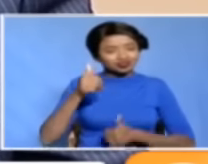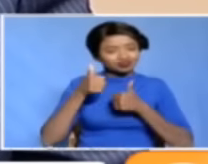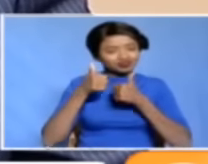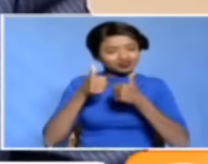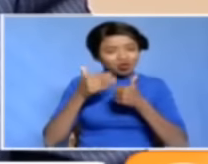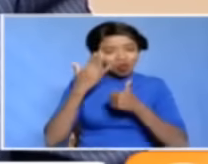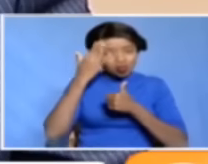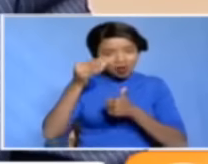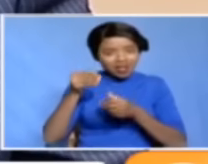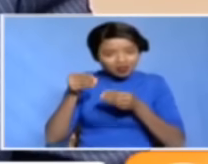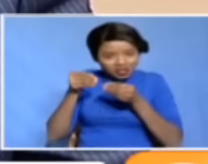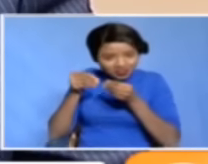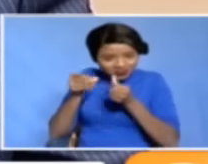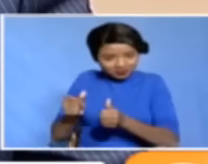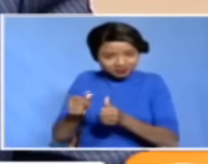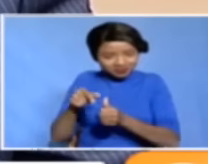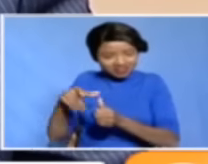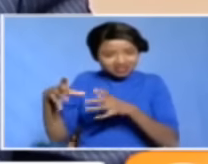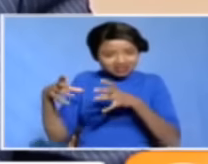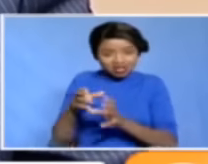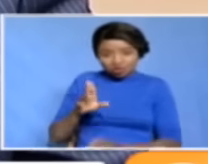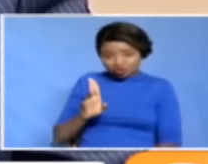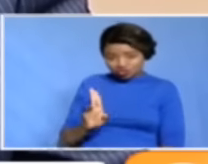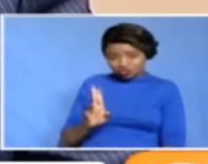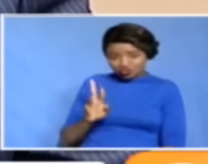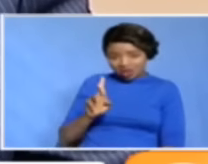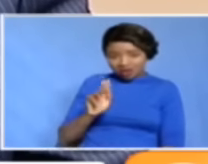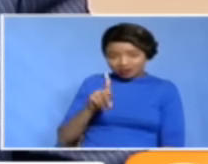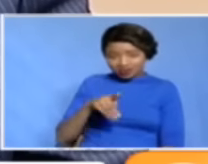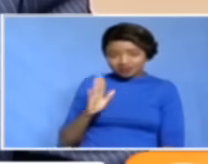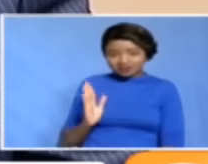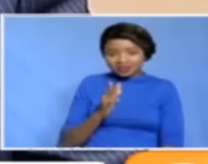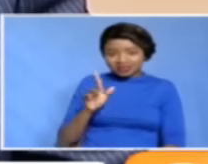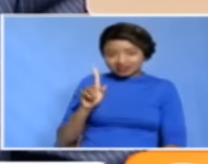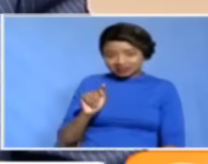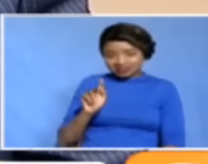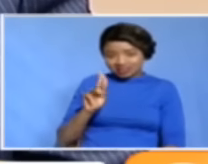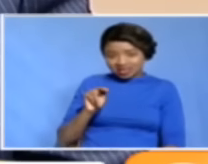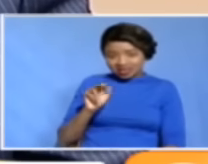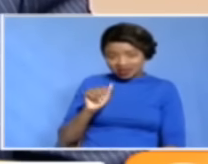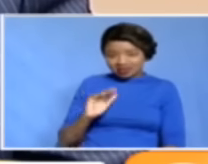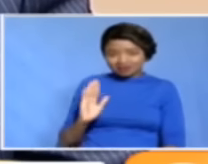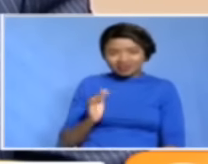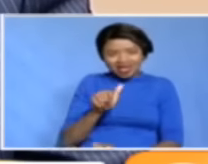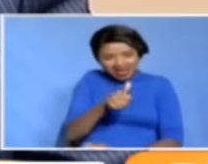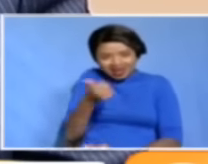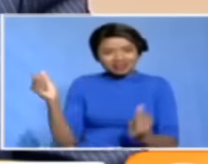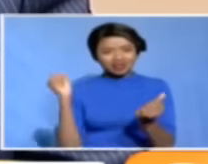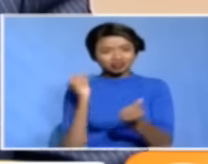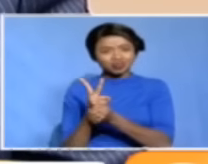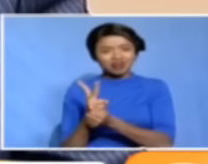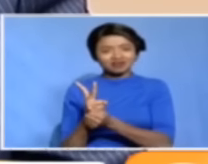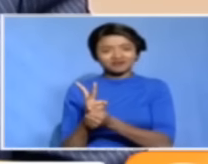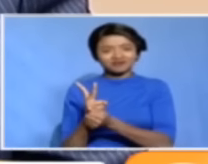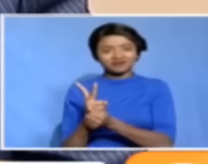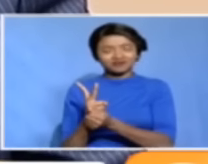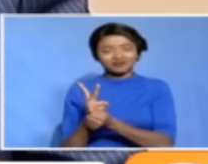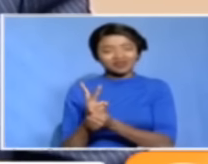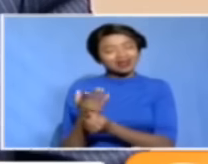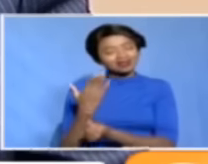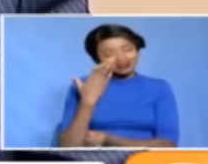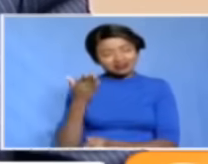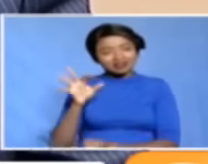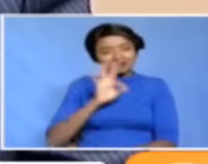not only URP and TNA, but other 12 parties. And we have seen the fruits of